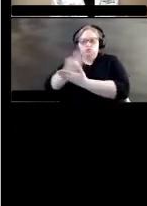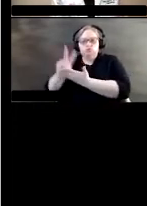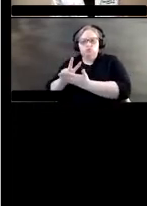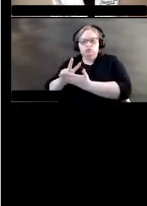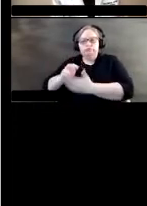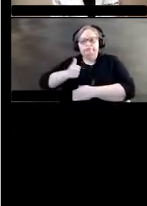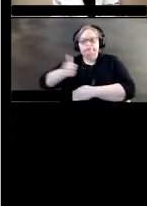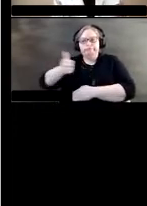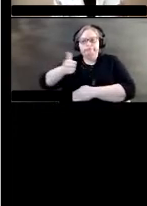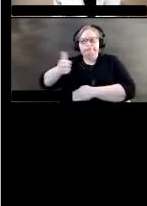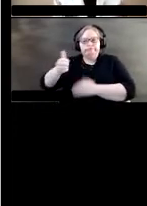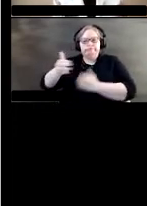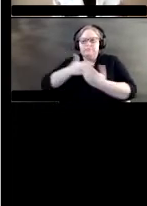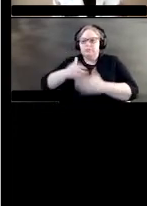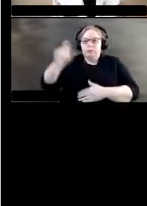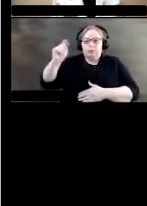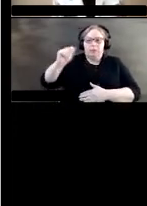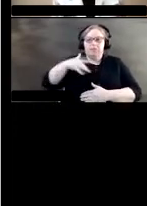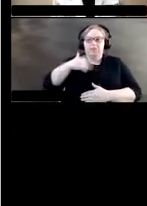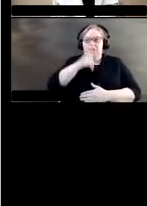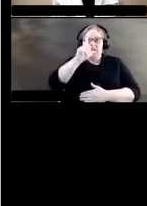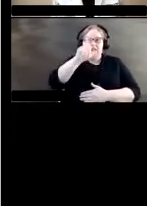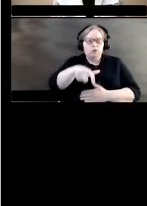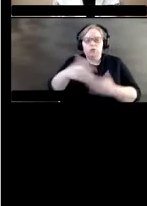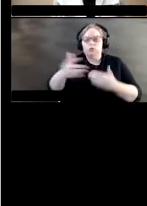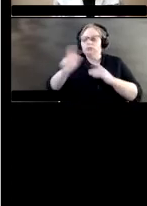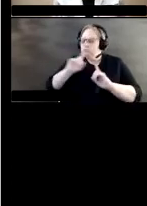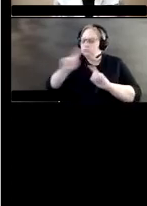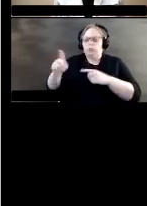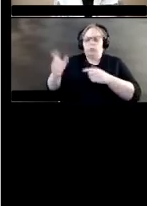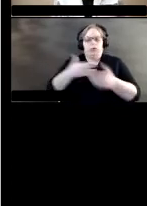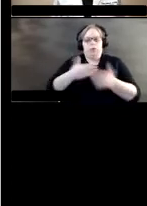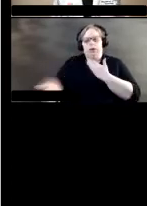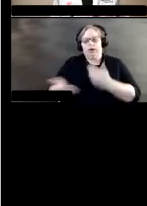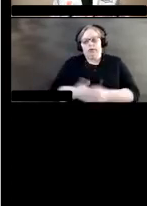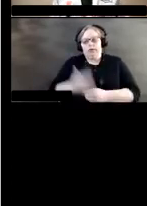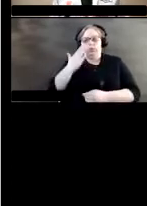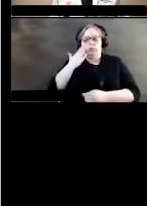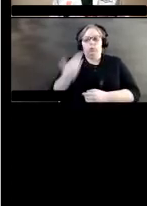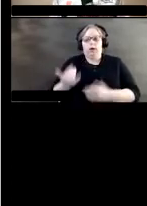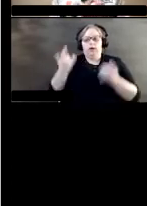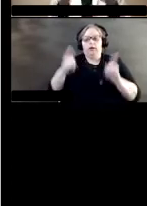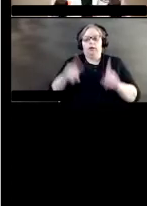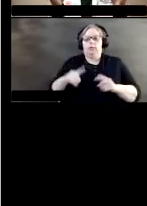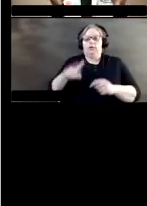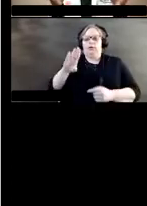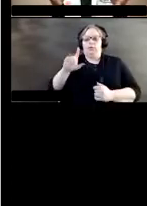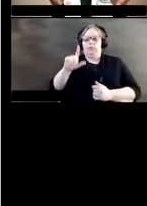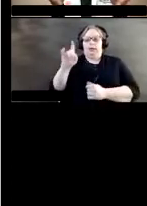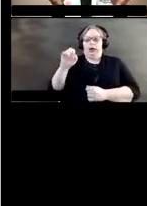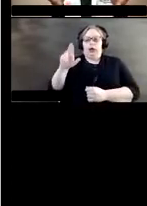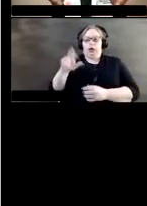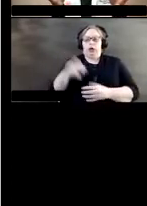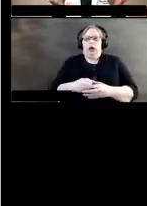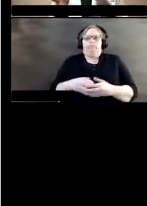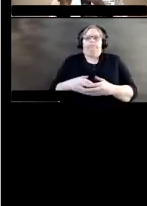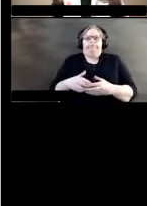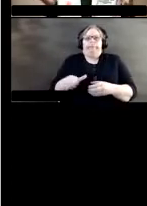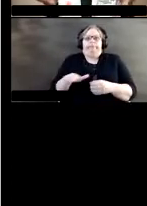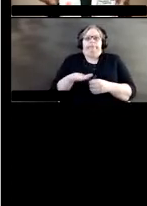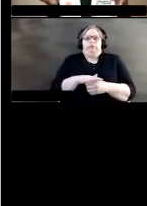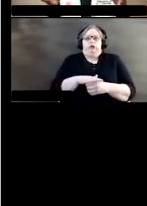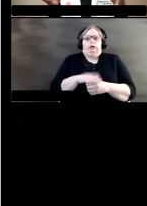got to go or not. And what that does is eliminate the problem that when your bladder decides, I got to go now, right?